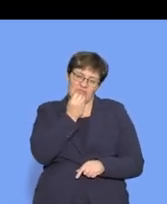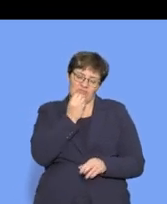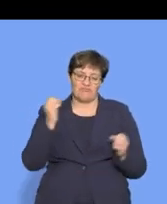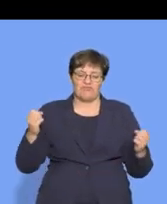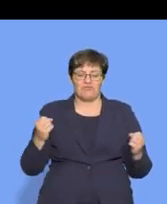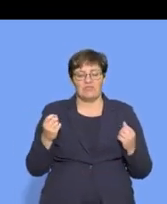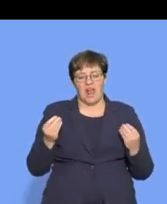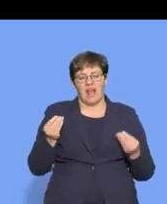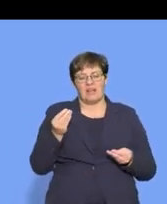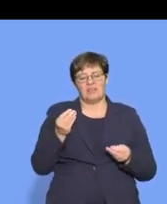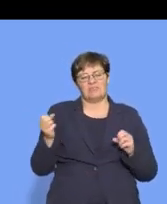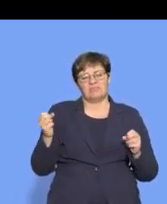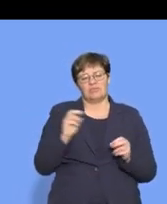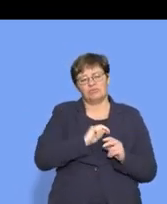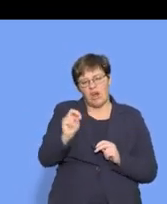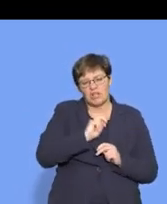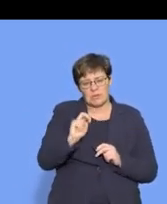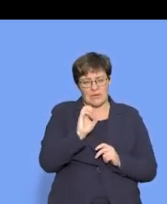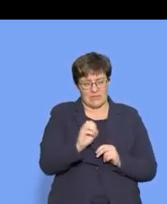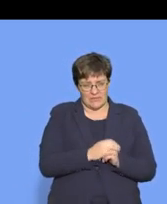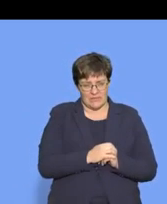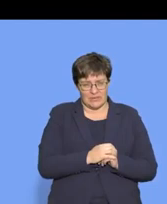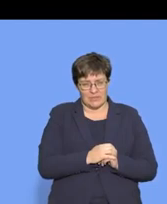transporting. So let's look at that.